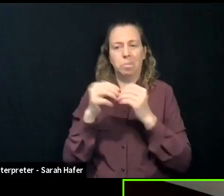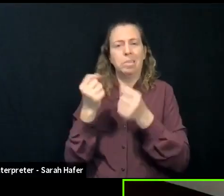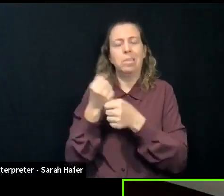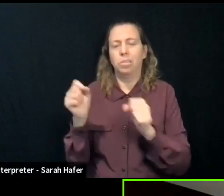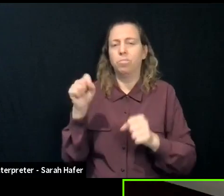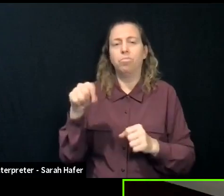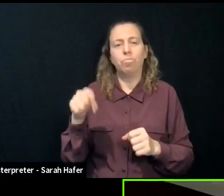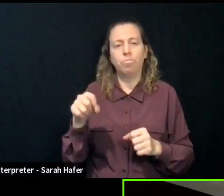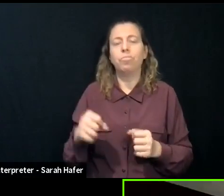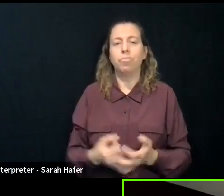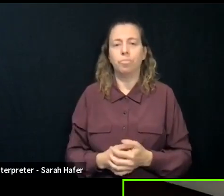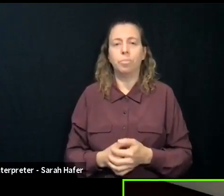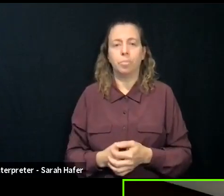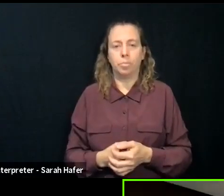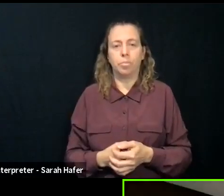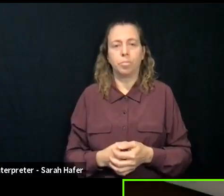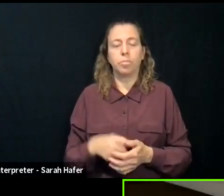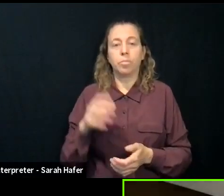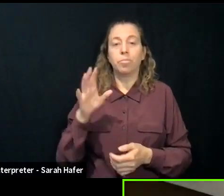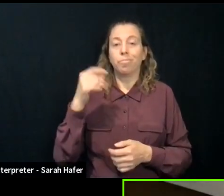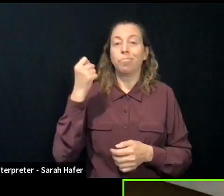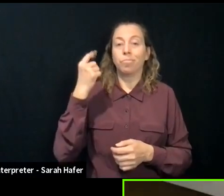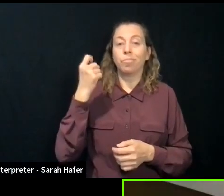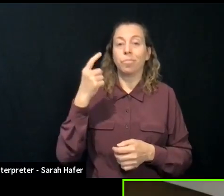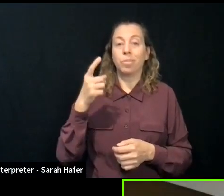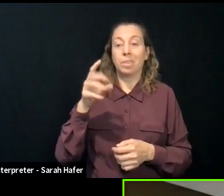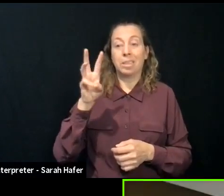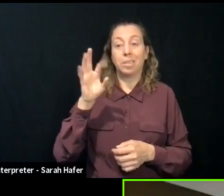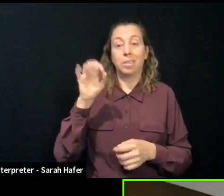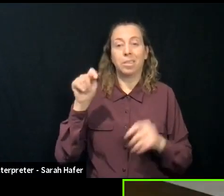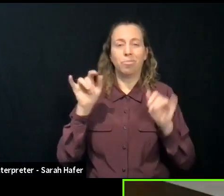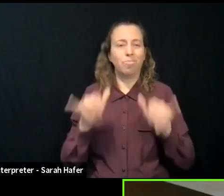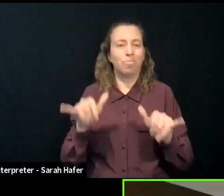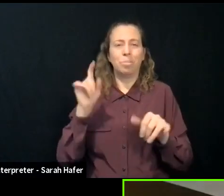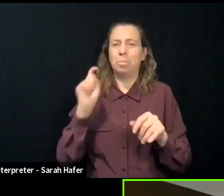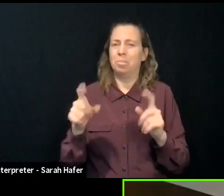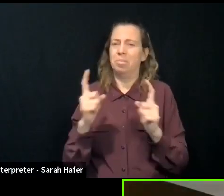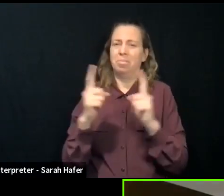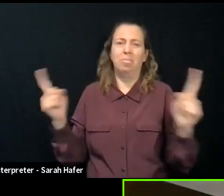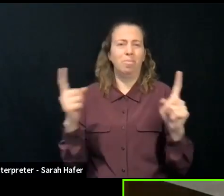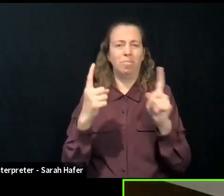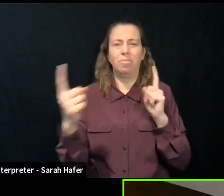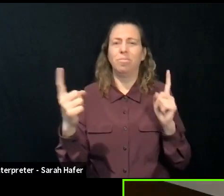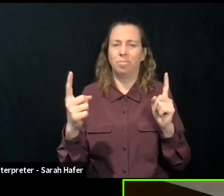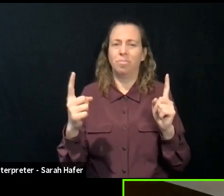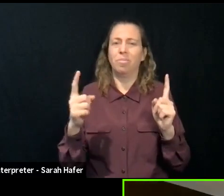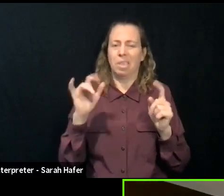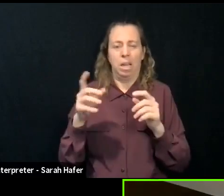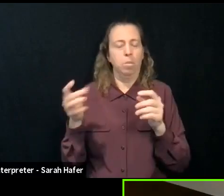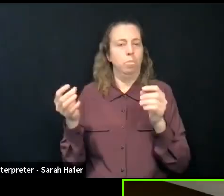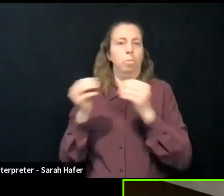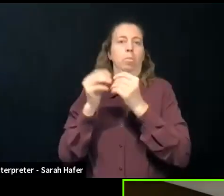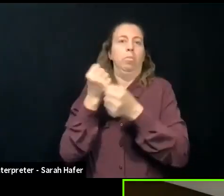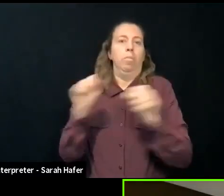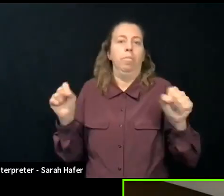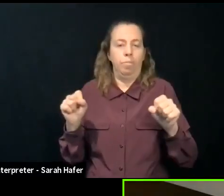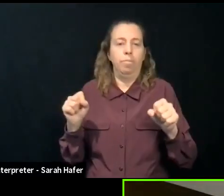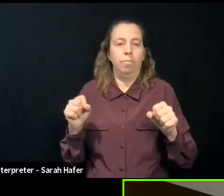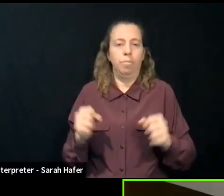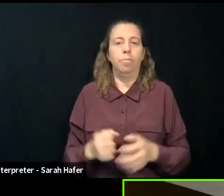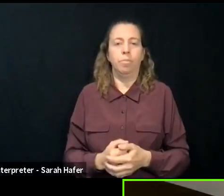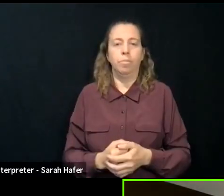want to maintain 6 feet of physical distance to be safest. And if you're, you know, away from people you know, if you're